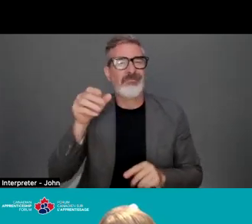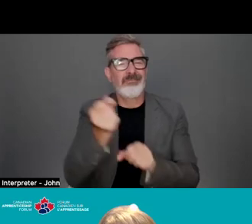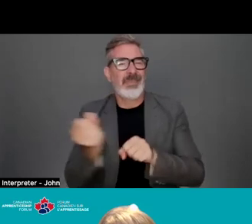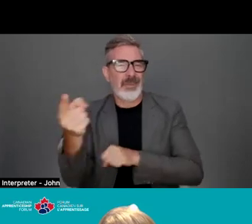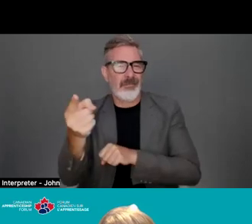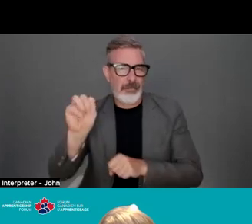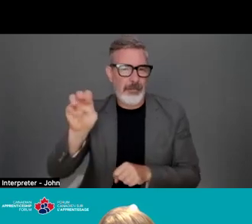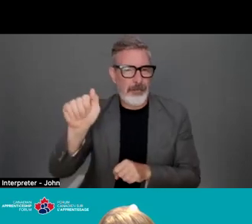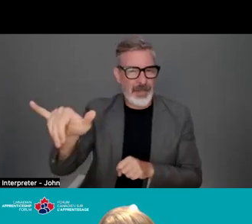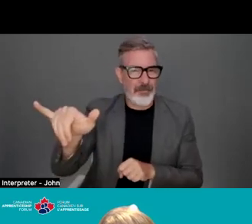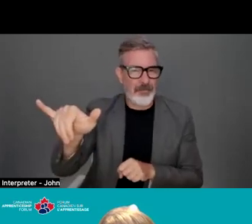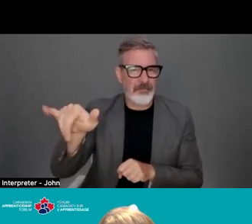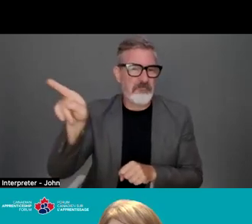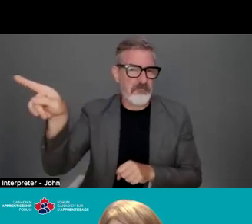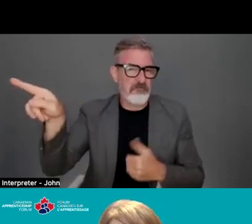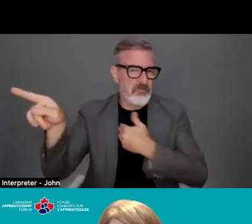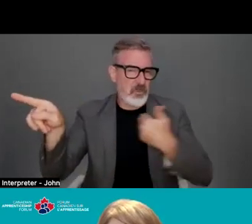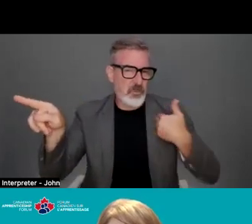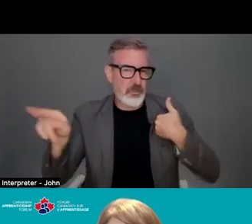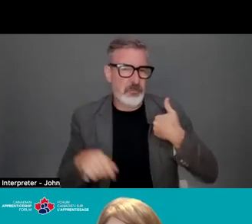And we are really hoping that